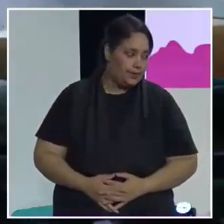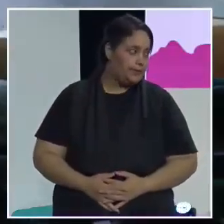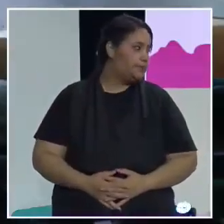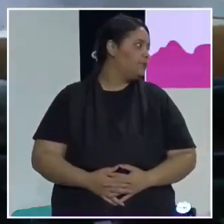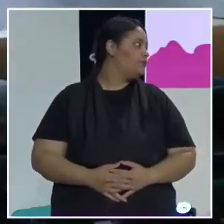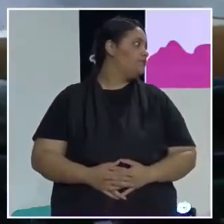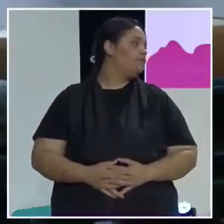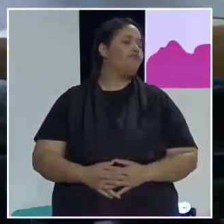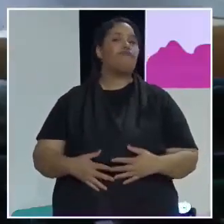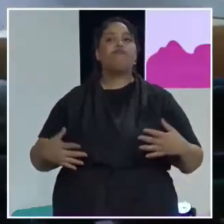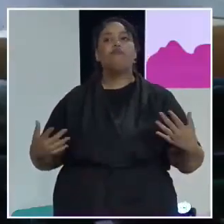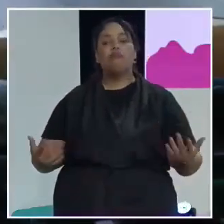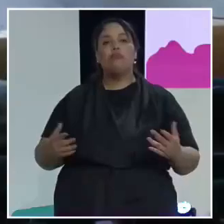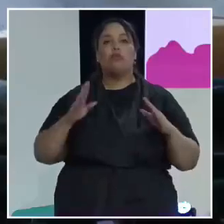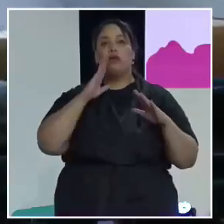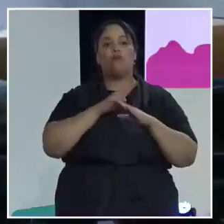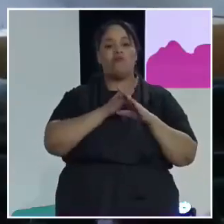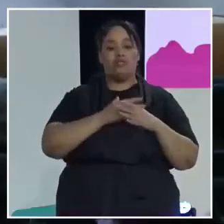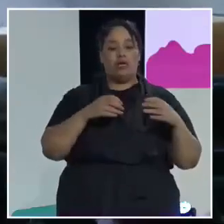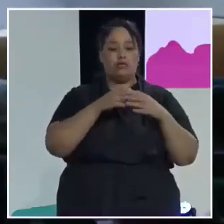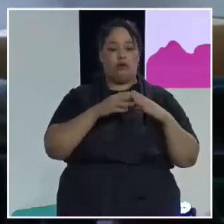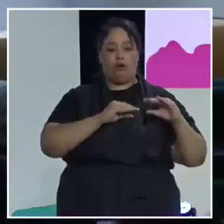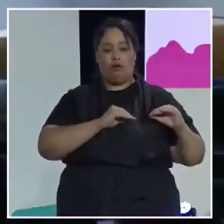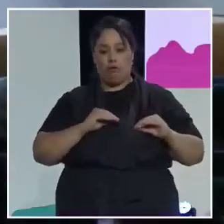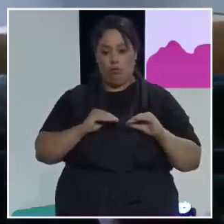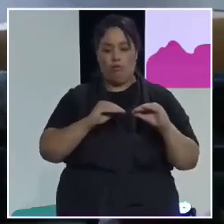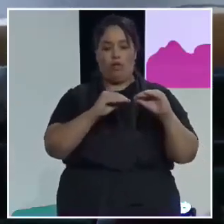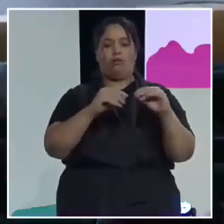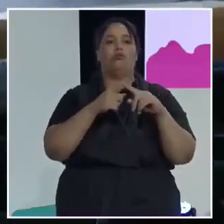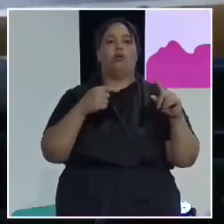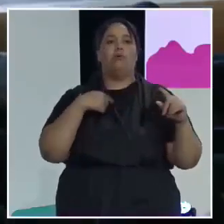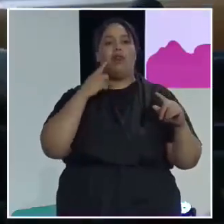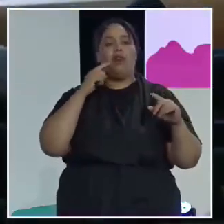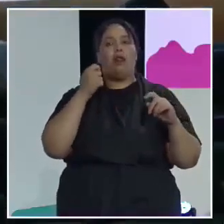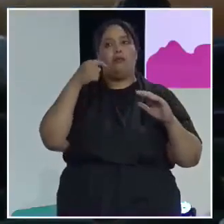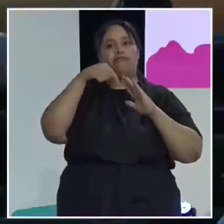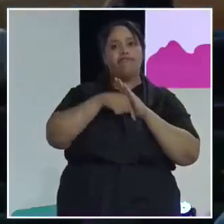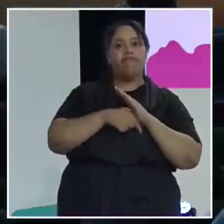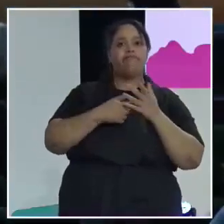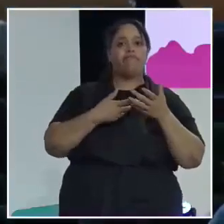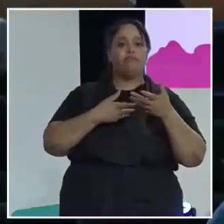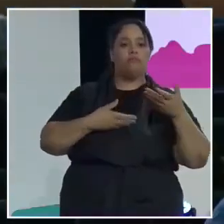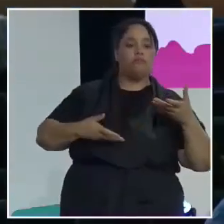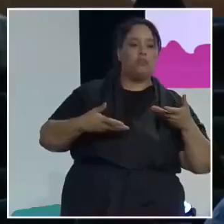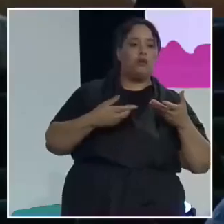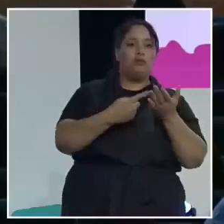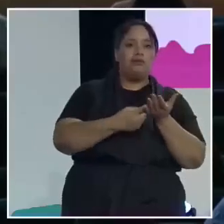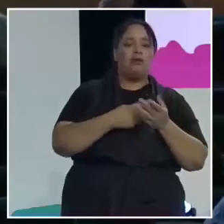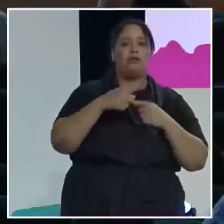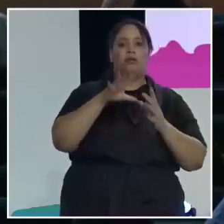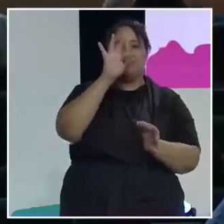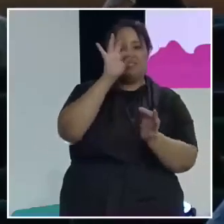This question about private sector mobilization, I want to talk a little bit with more specificity because it's such a